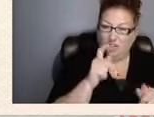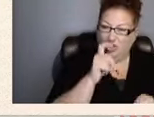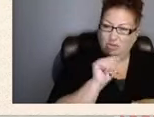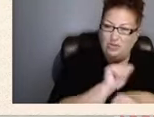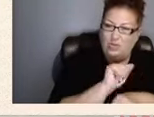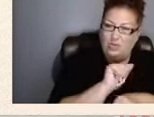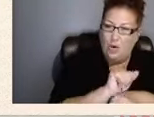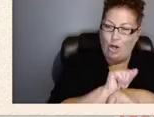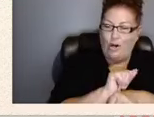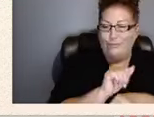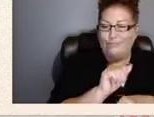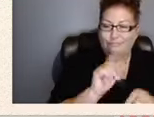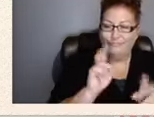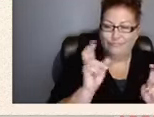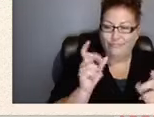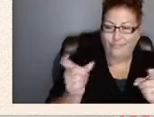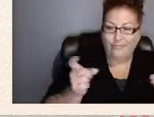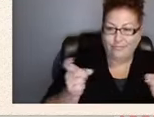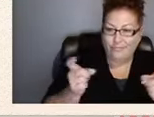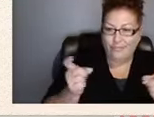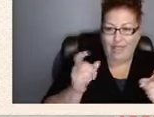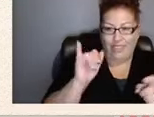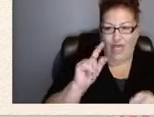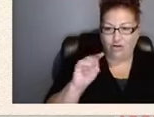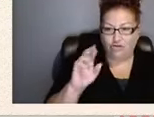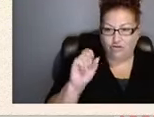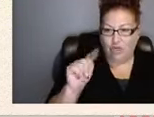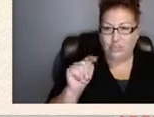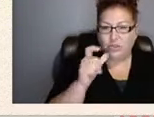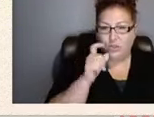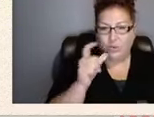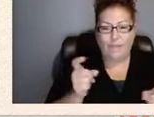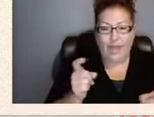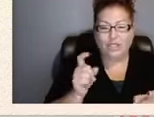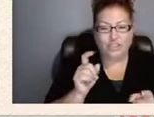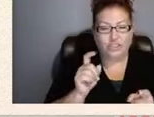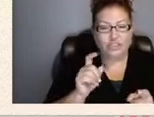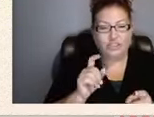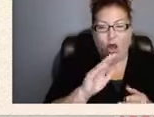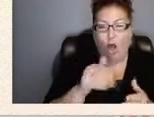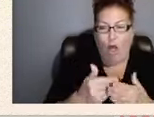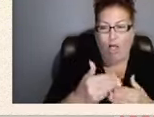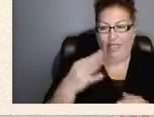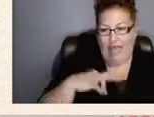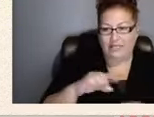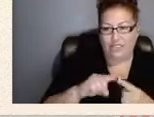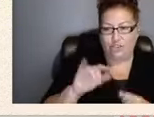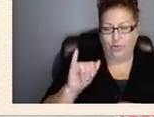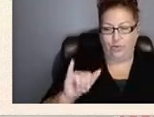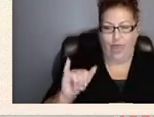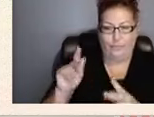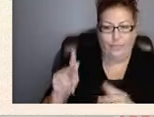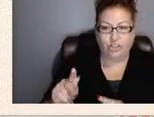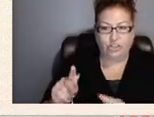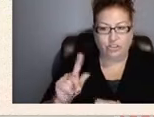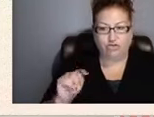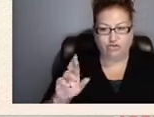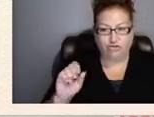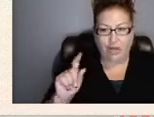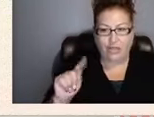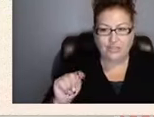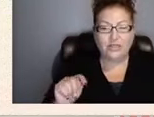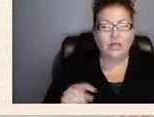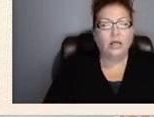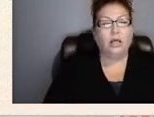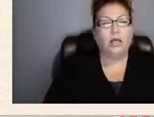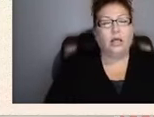The trustee is the person who manages assets to the beneficiary of the trust. So typically,